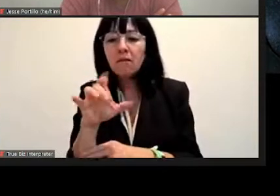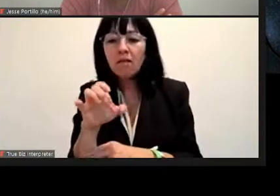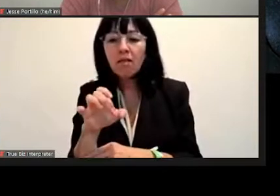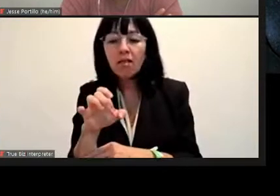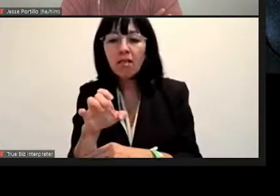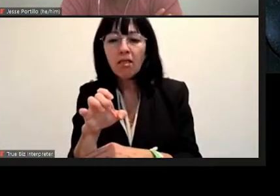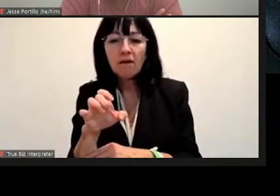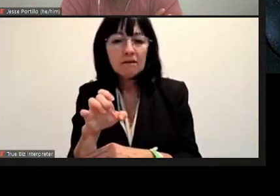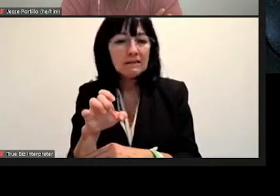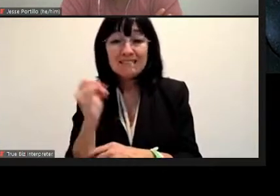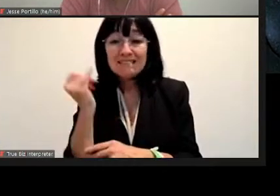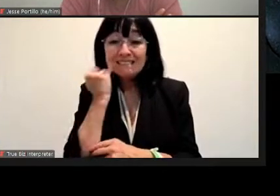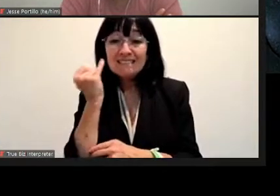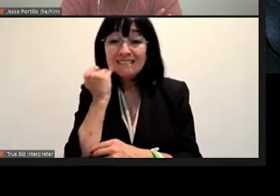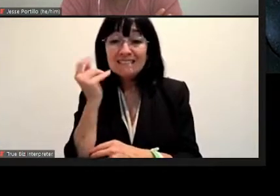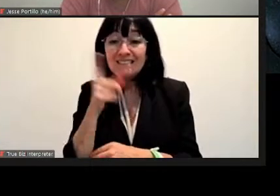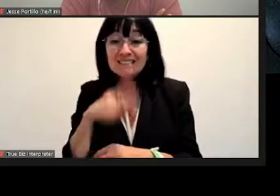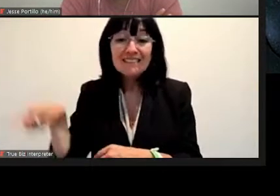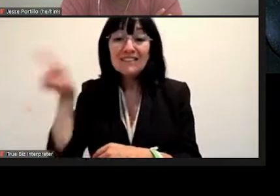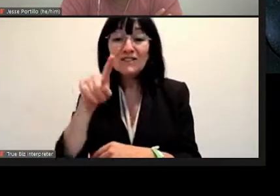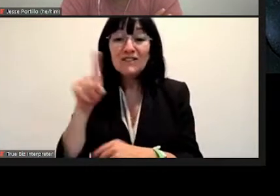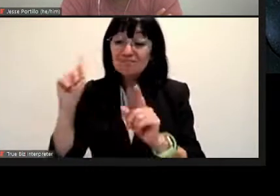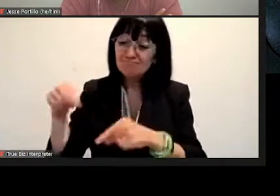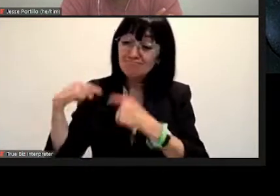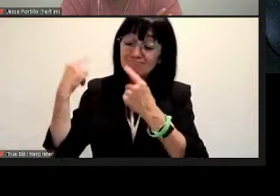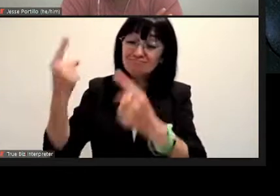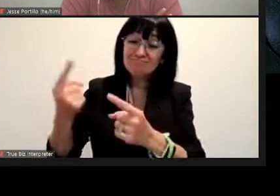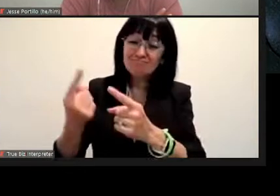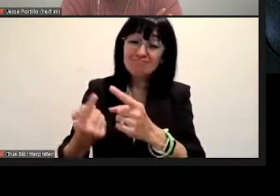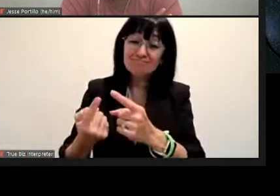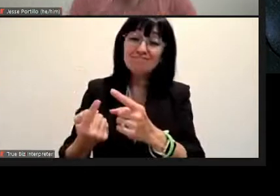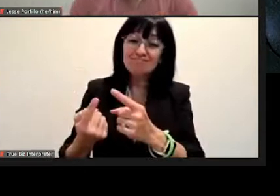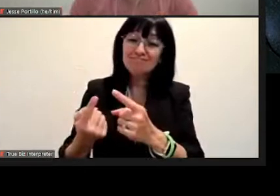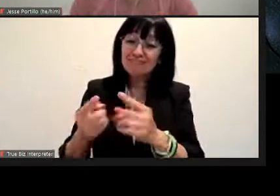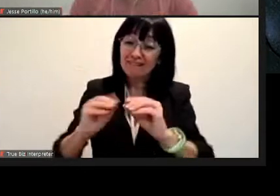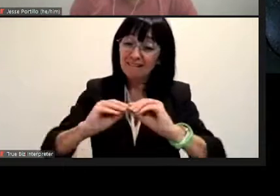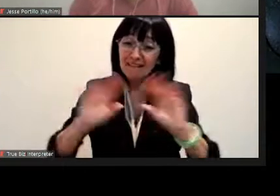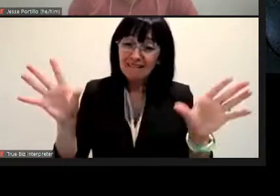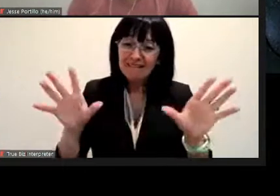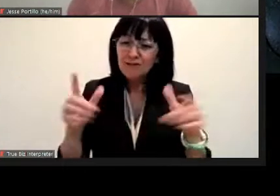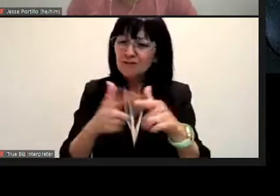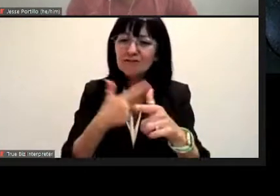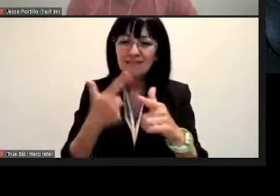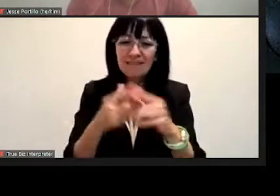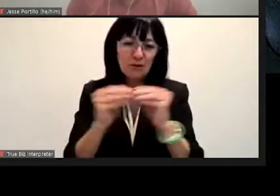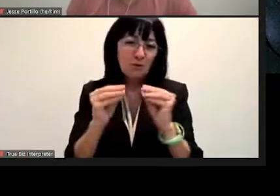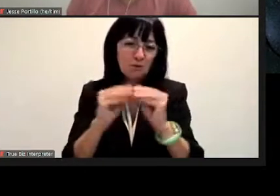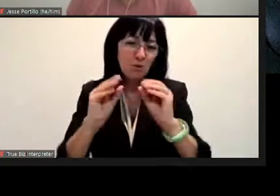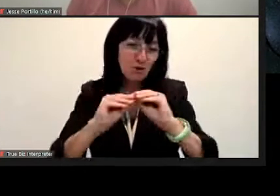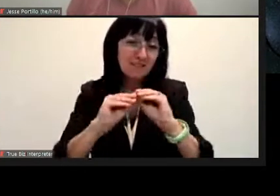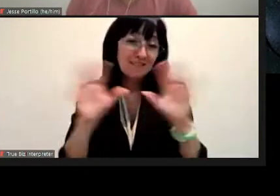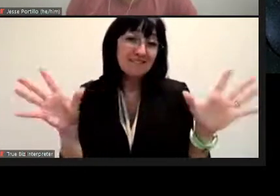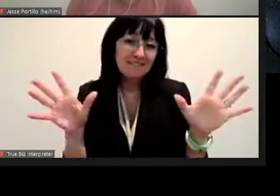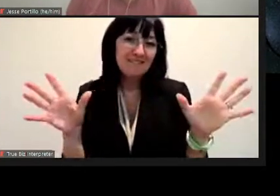had been specific and clear from the get-go? Then you would have the information you needed. Think about that.